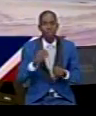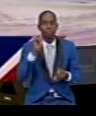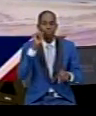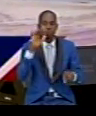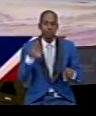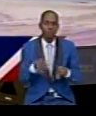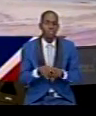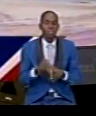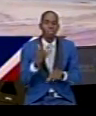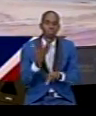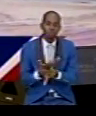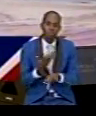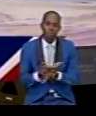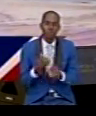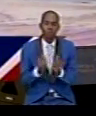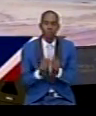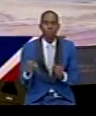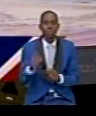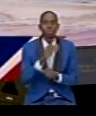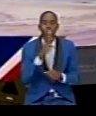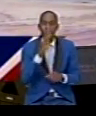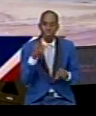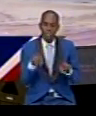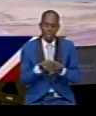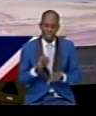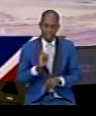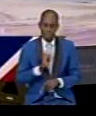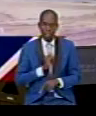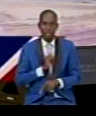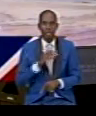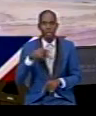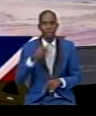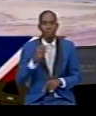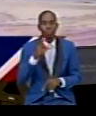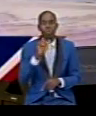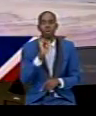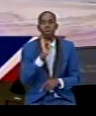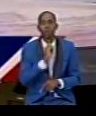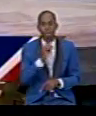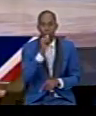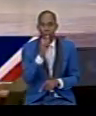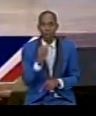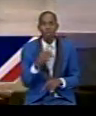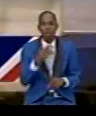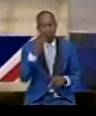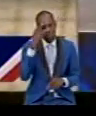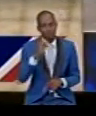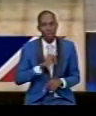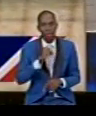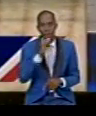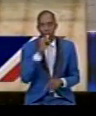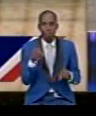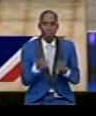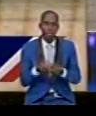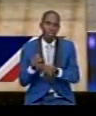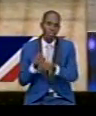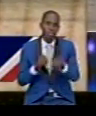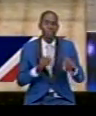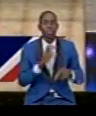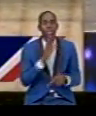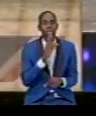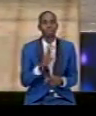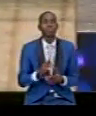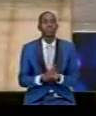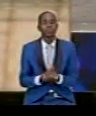please you be as I am for I am be as I am